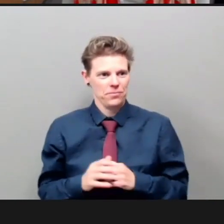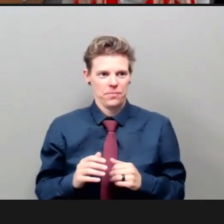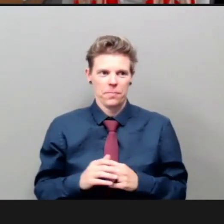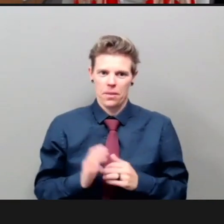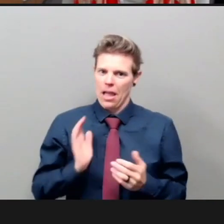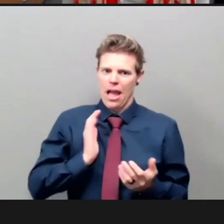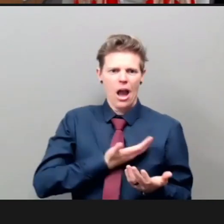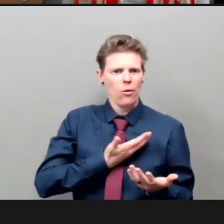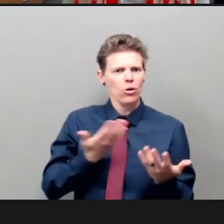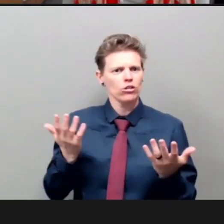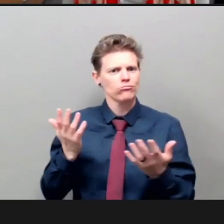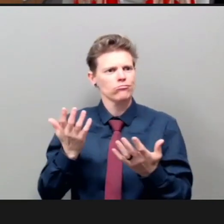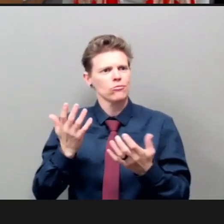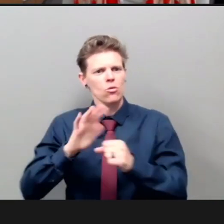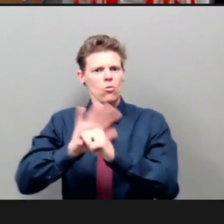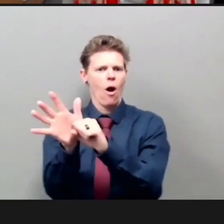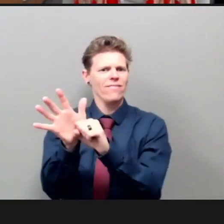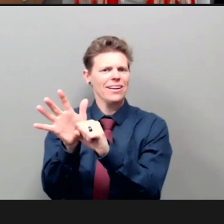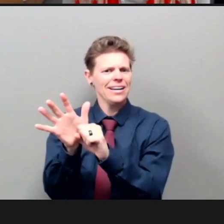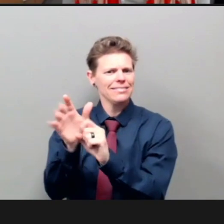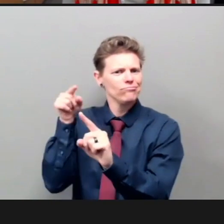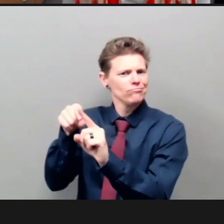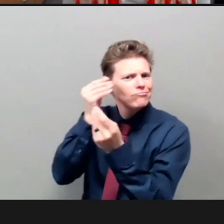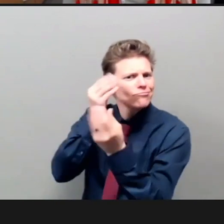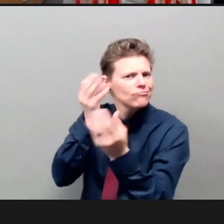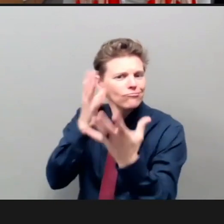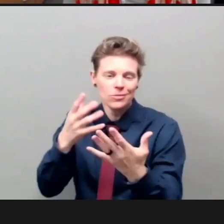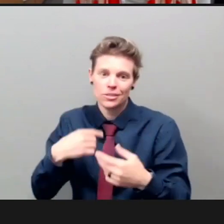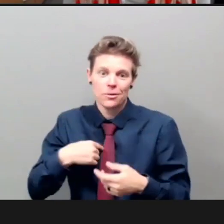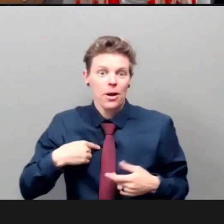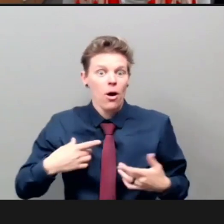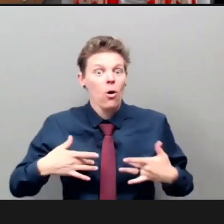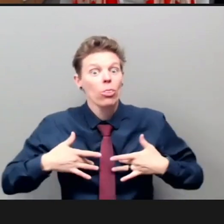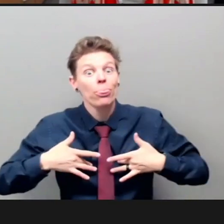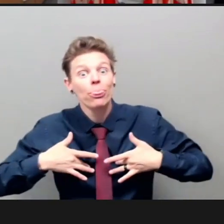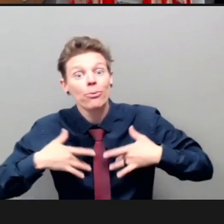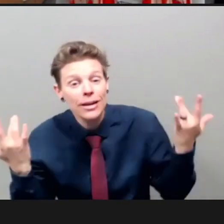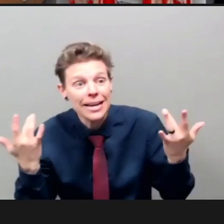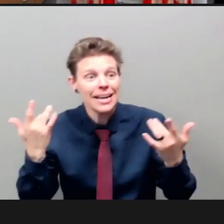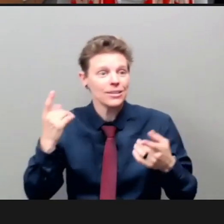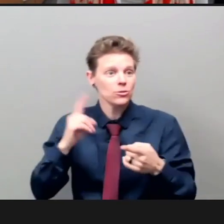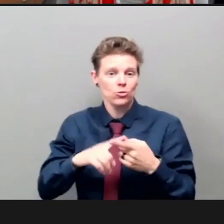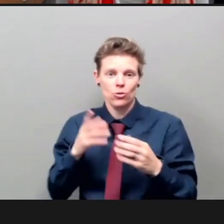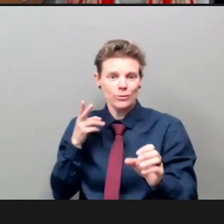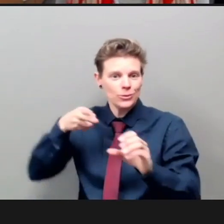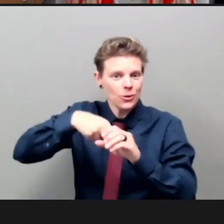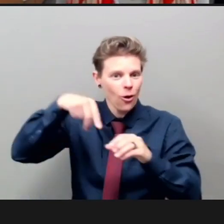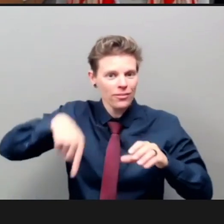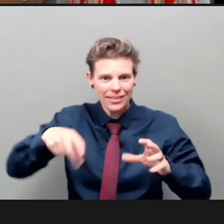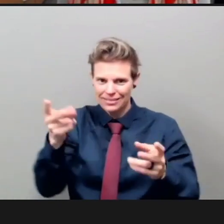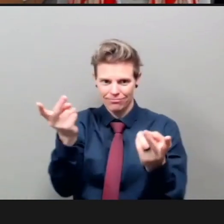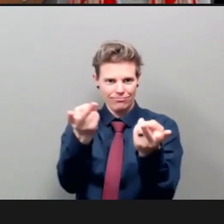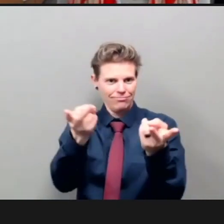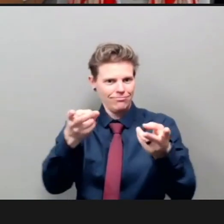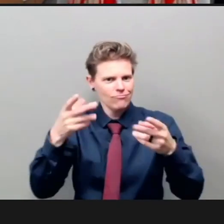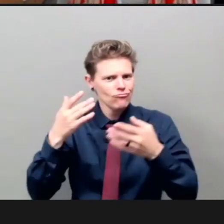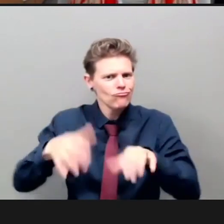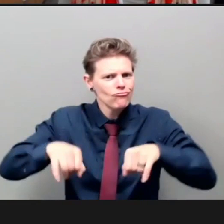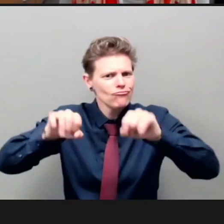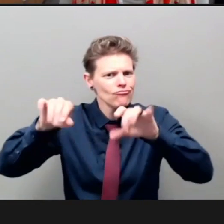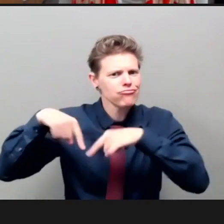I'm delighted to be joining two experts that, of course, you hear from every week, Dr. Grace and Dr.